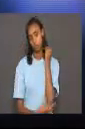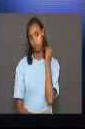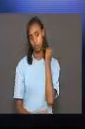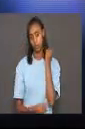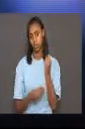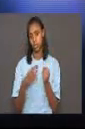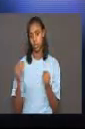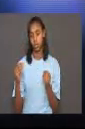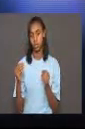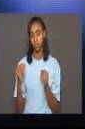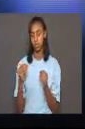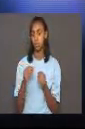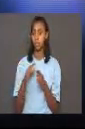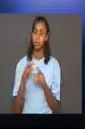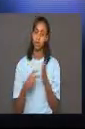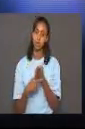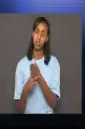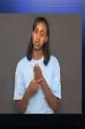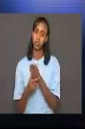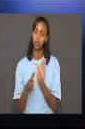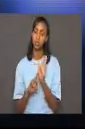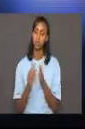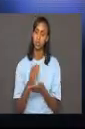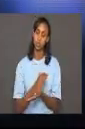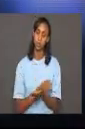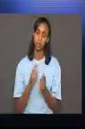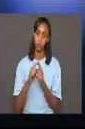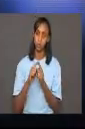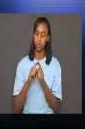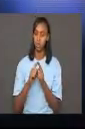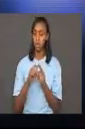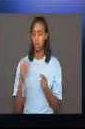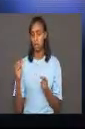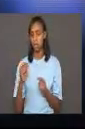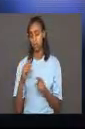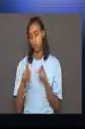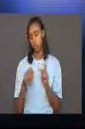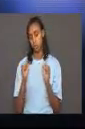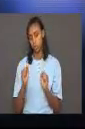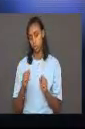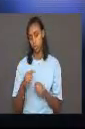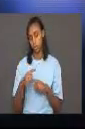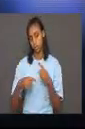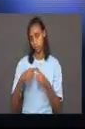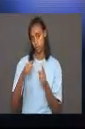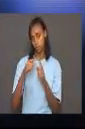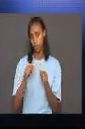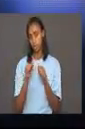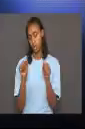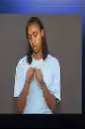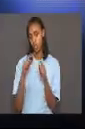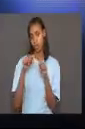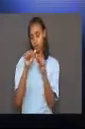Transport systems will improve so people can move from area to area